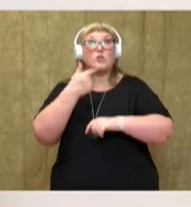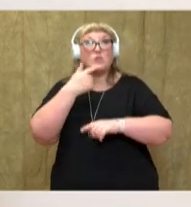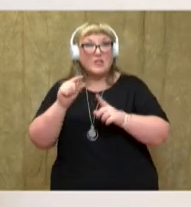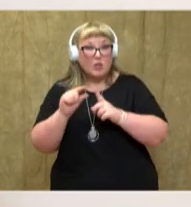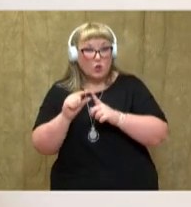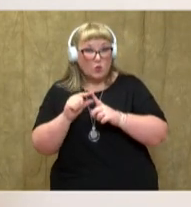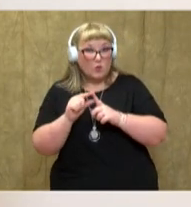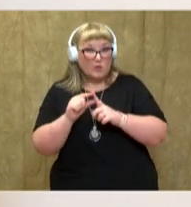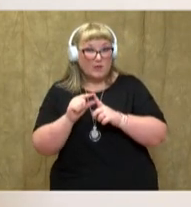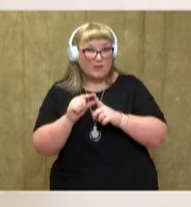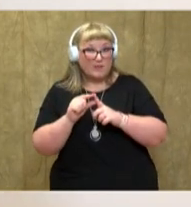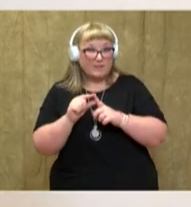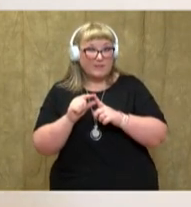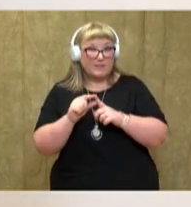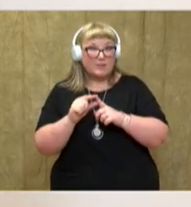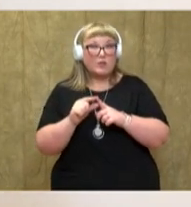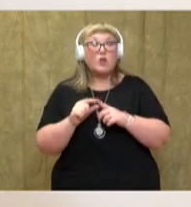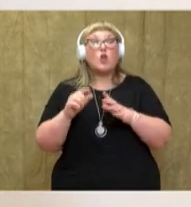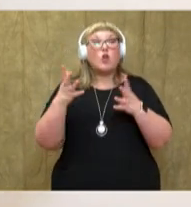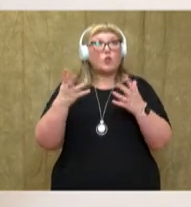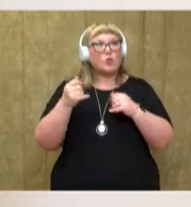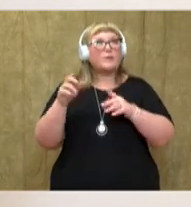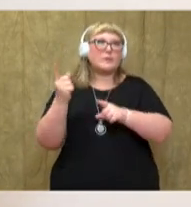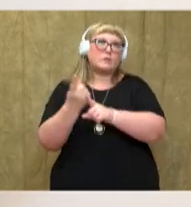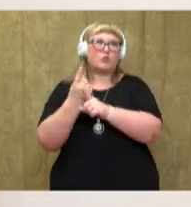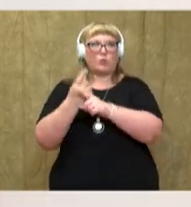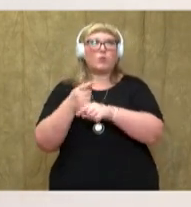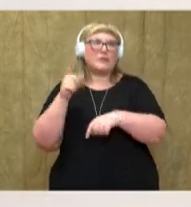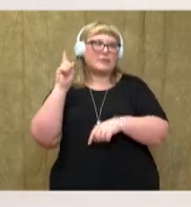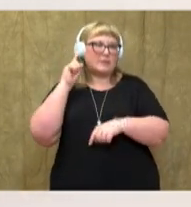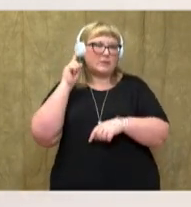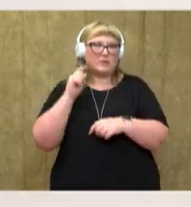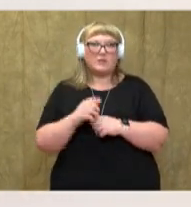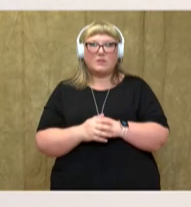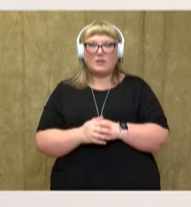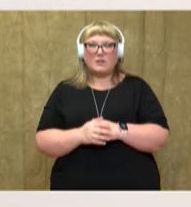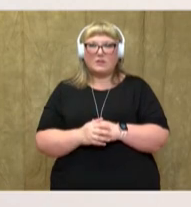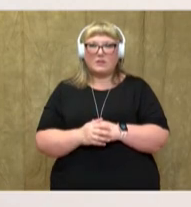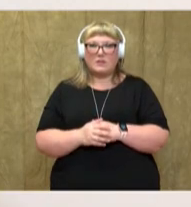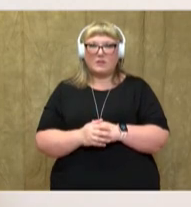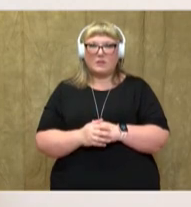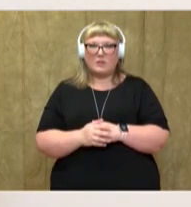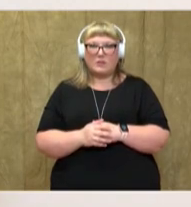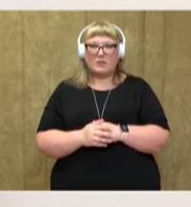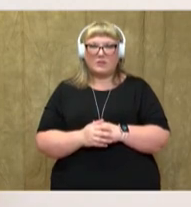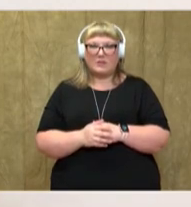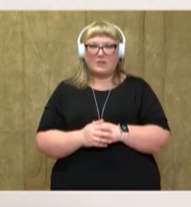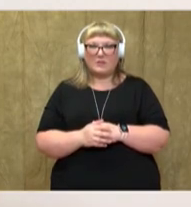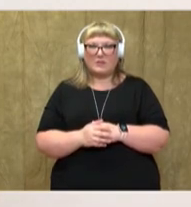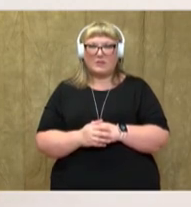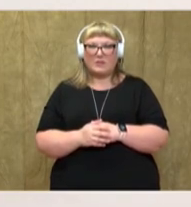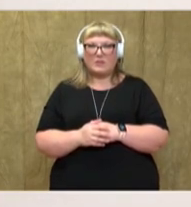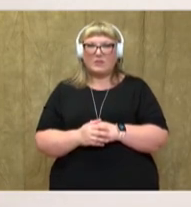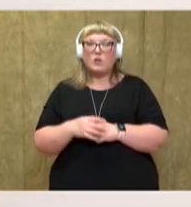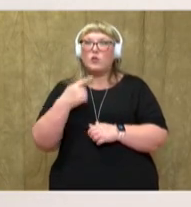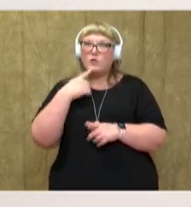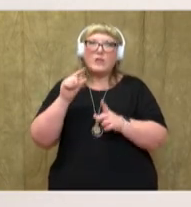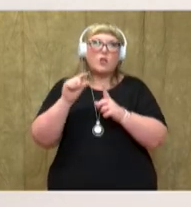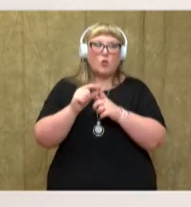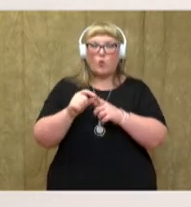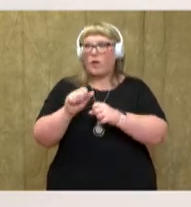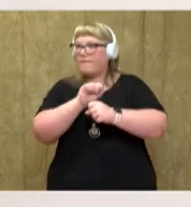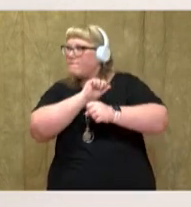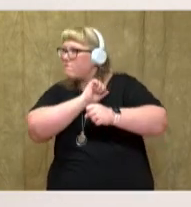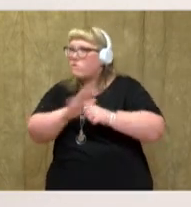we're working on, hearing those sounds and connecting them to those letters. So you're saying the word throughout its entirety, and you're really